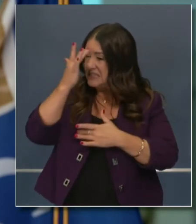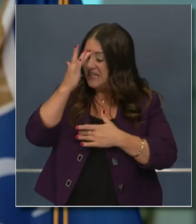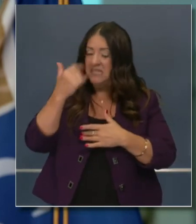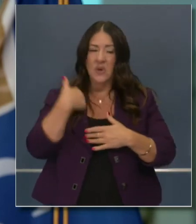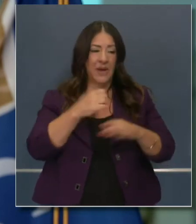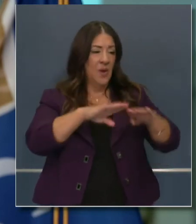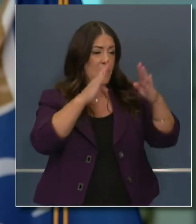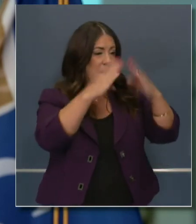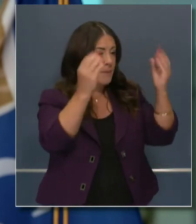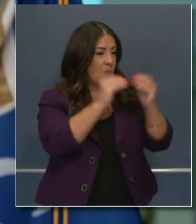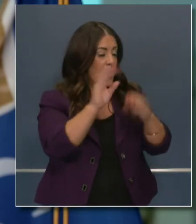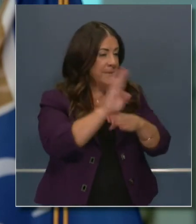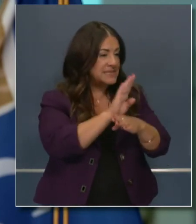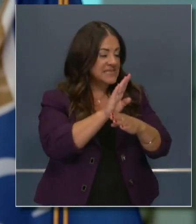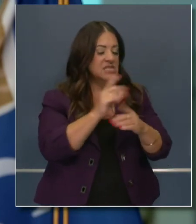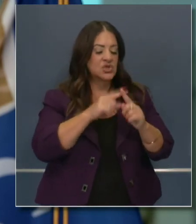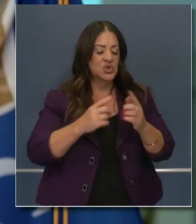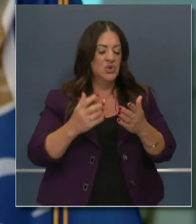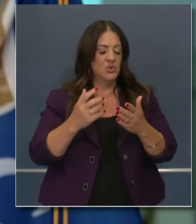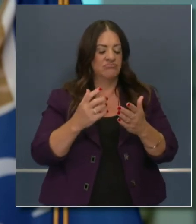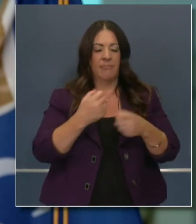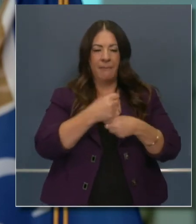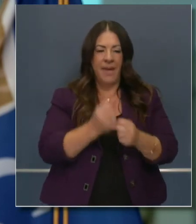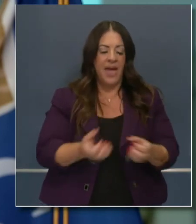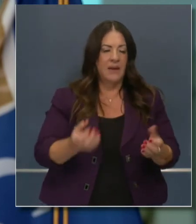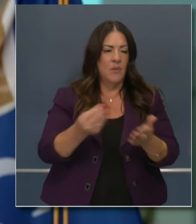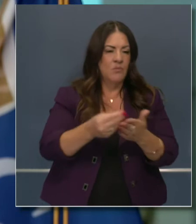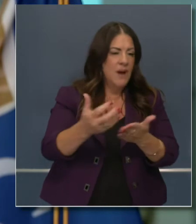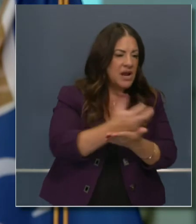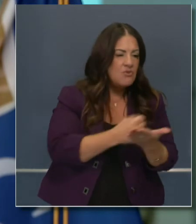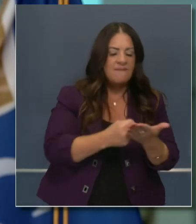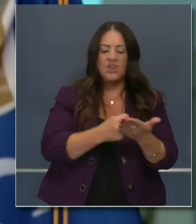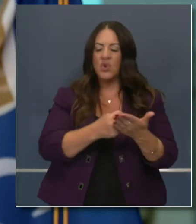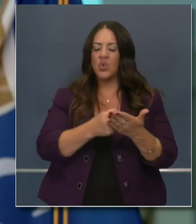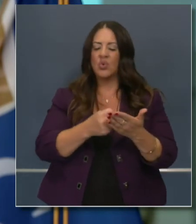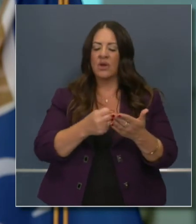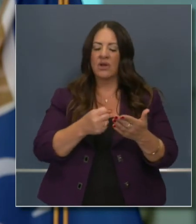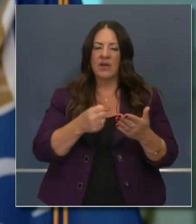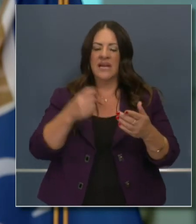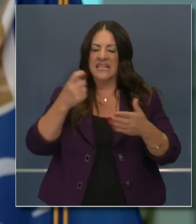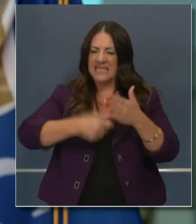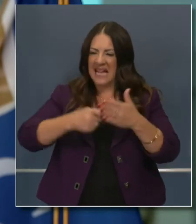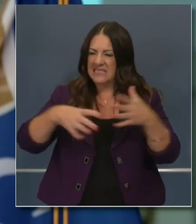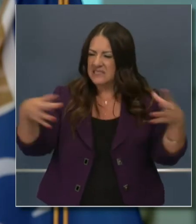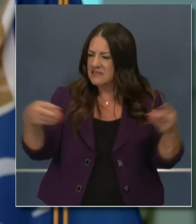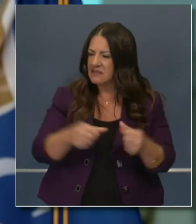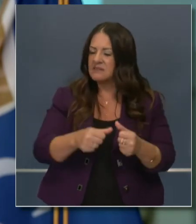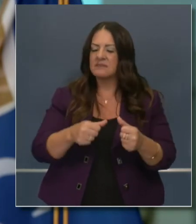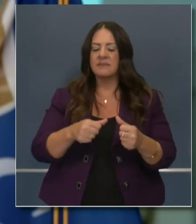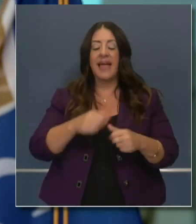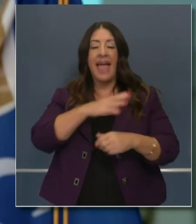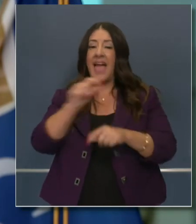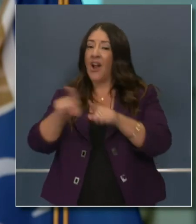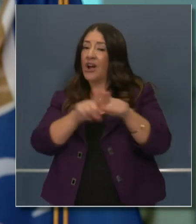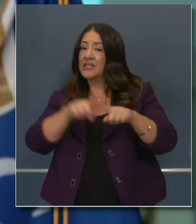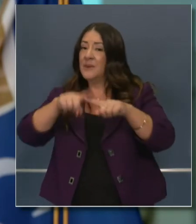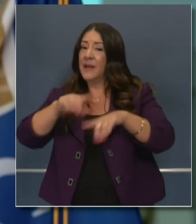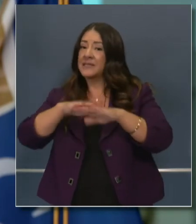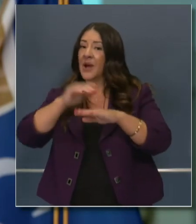disease that will aid to that economic recovery, general fund revenue, and who the next president of the United States